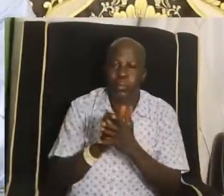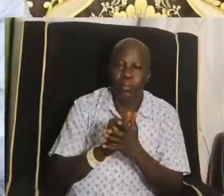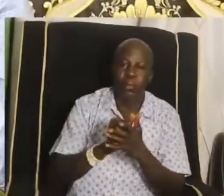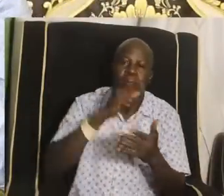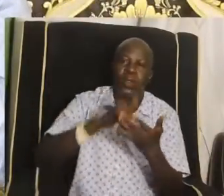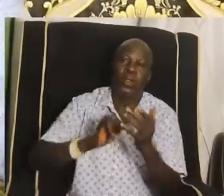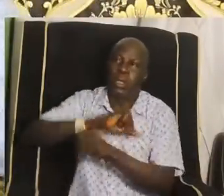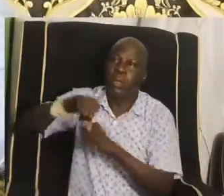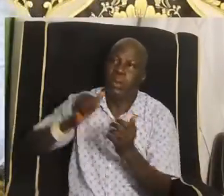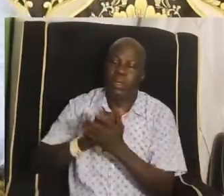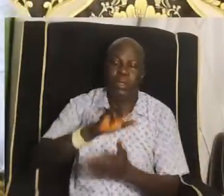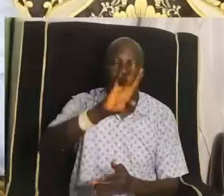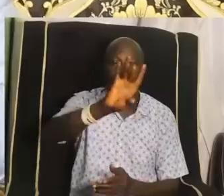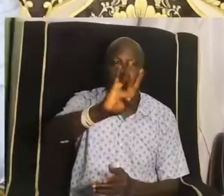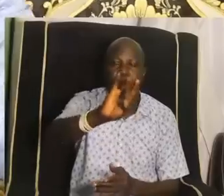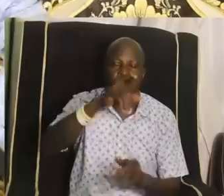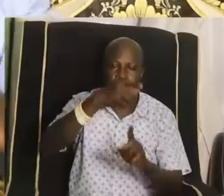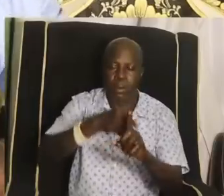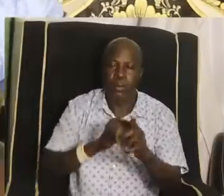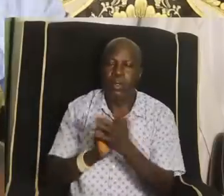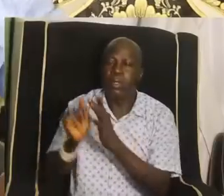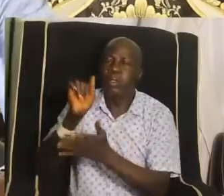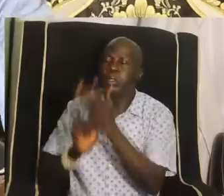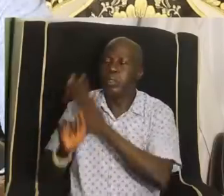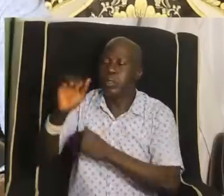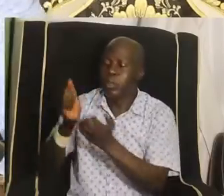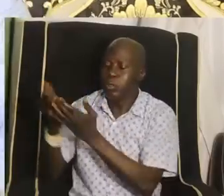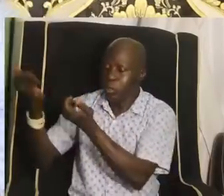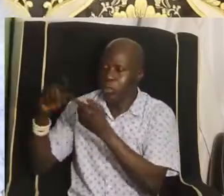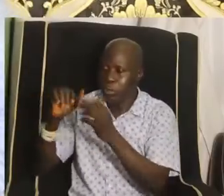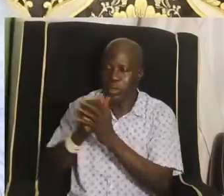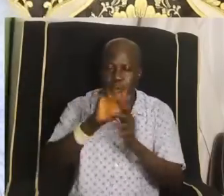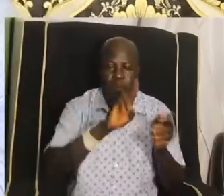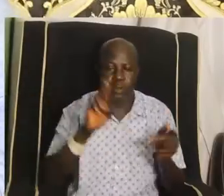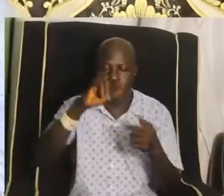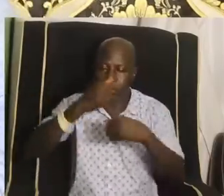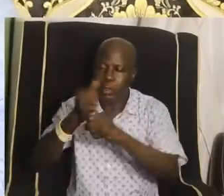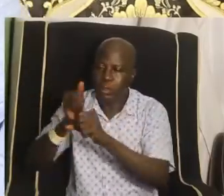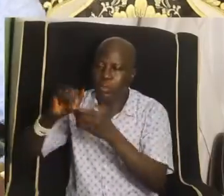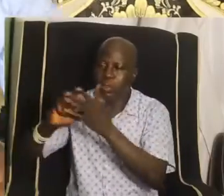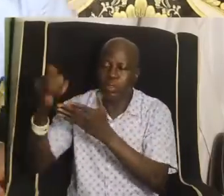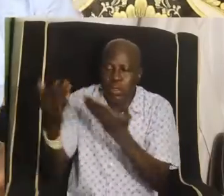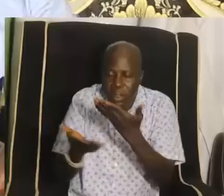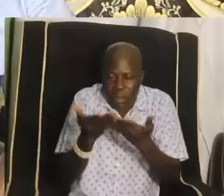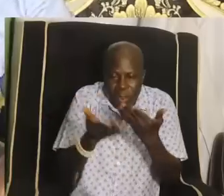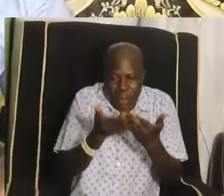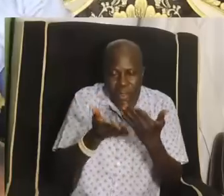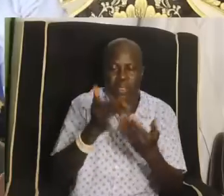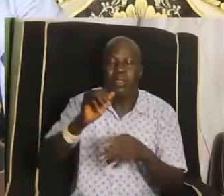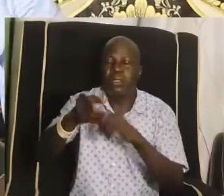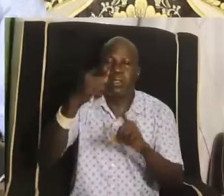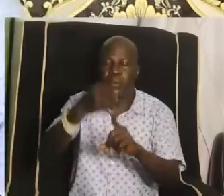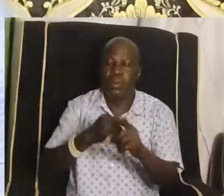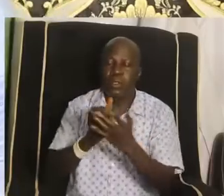nipon tin so su kejo about the 8th month oluwa lo ma fi osu ise o fi rorun the Lord you say you will make this month an easy month yo jesus